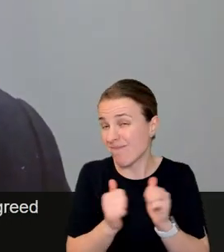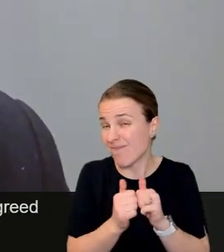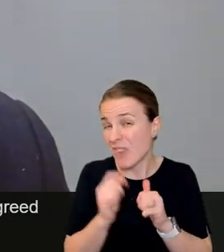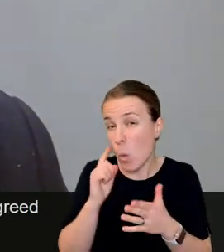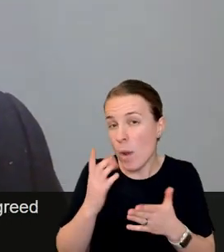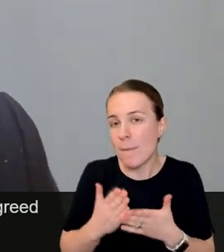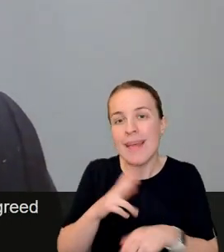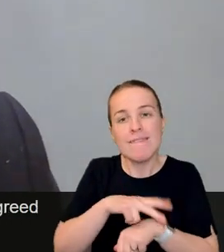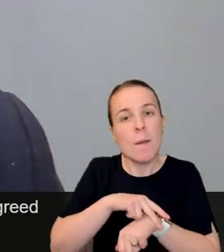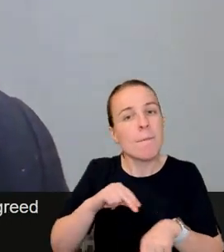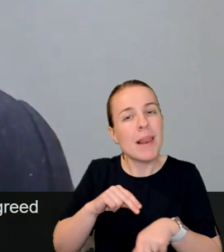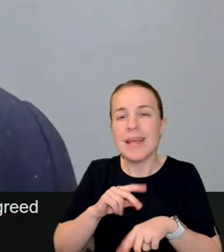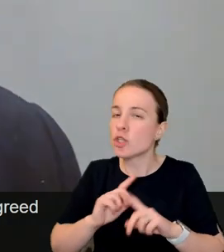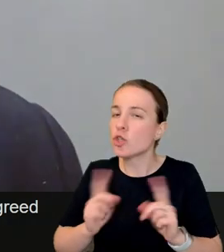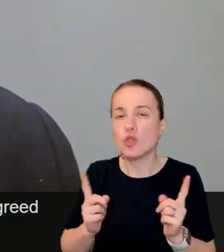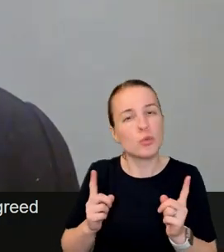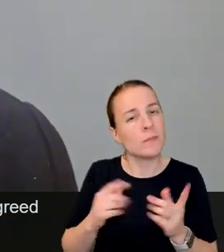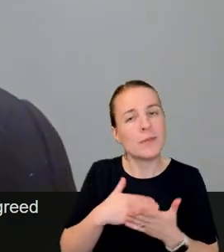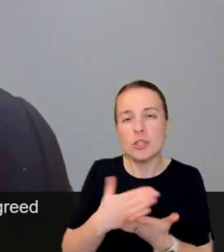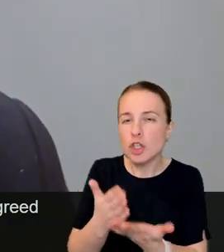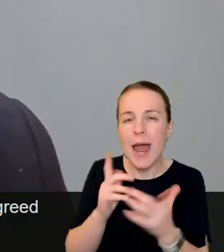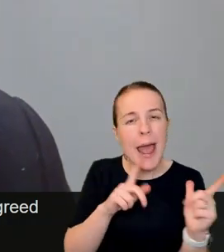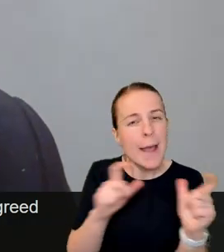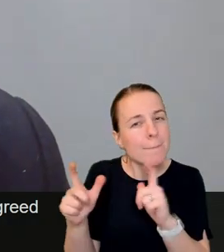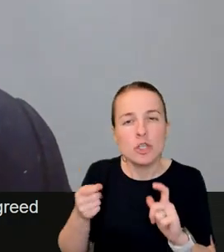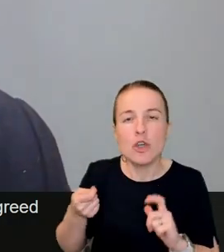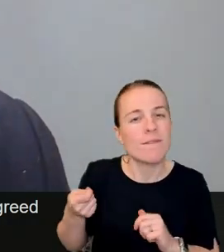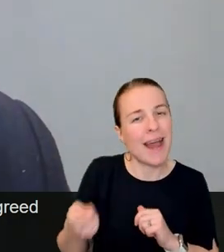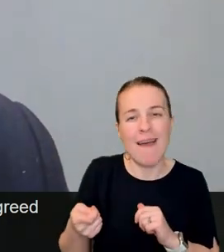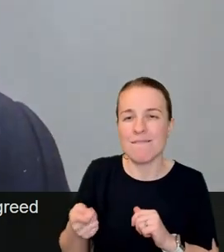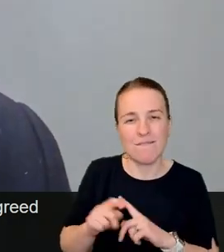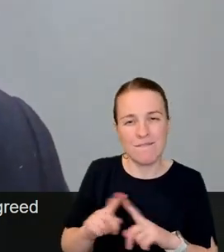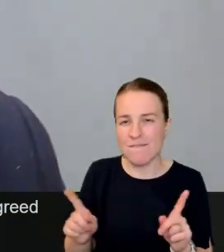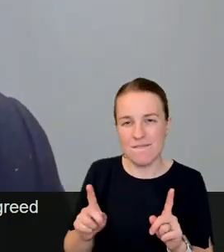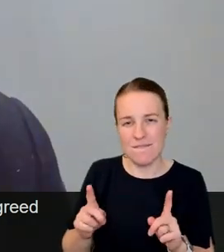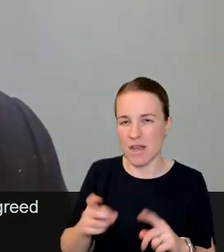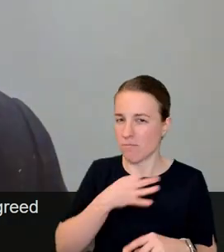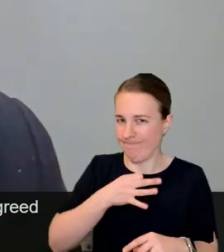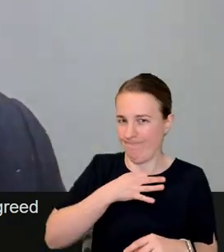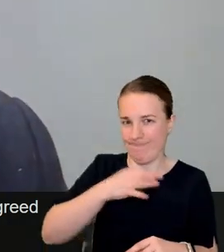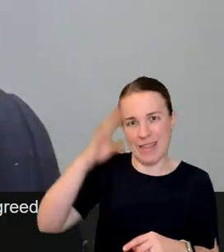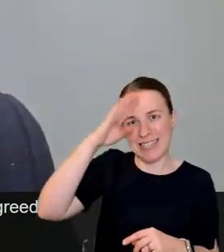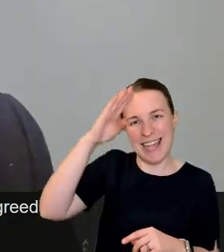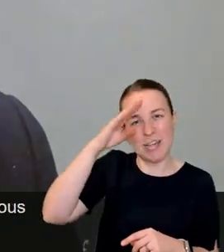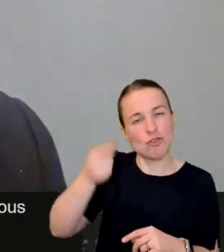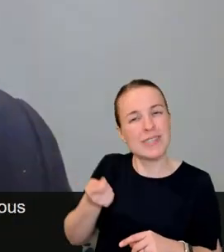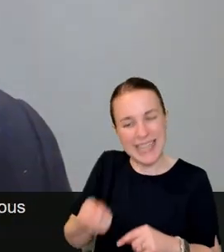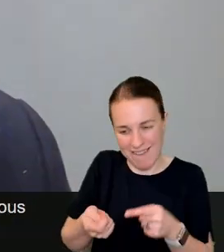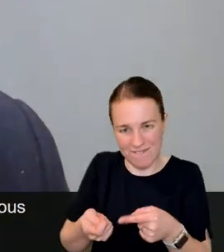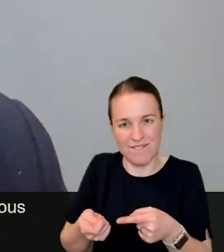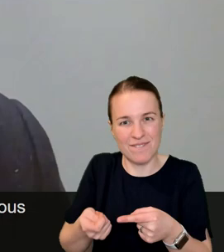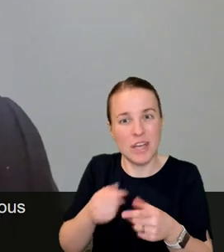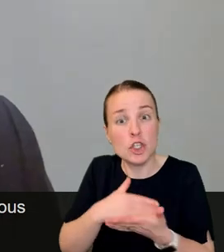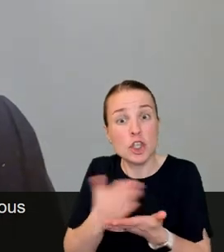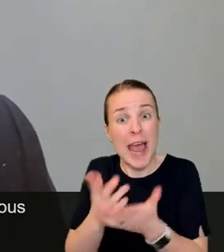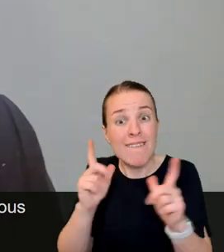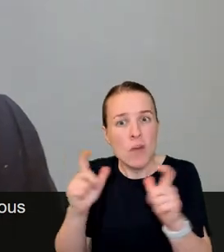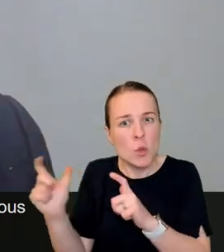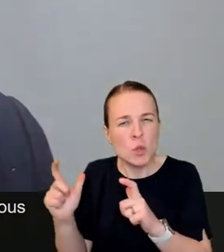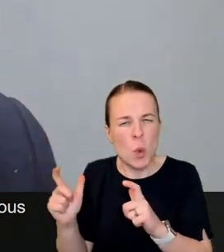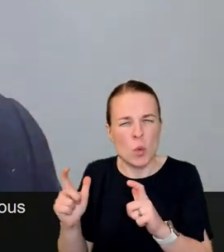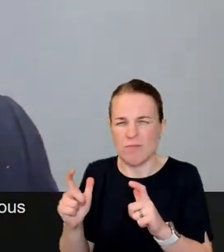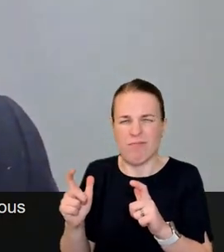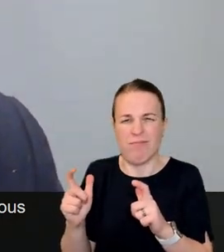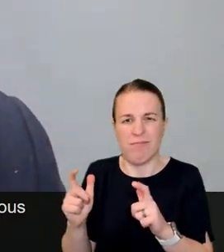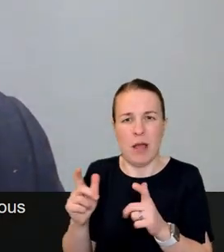be sharing images of knives, of dangerous knives, because it's counterproductive. It frightens young people into